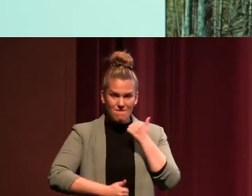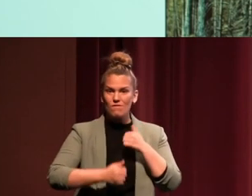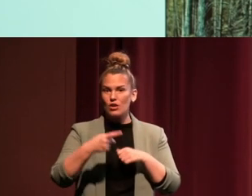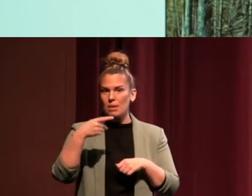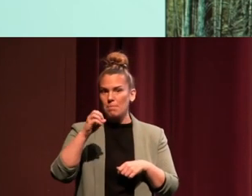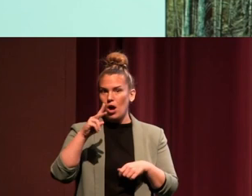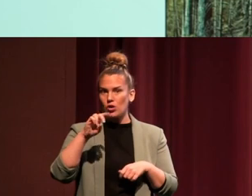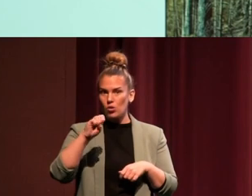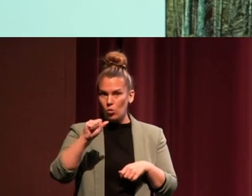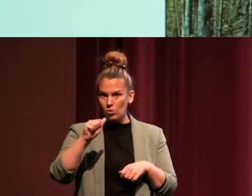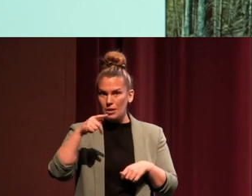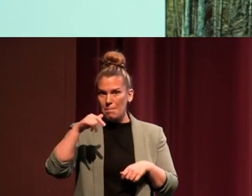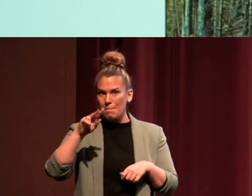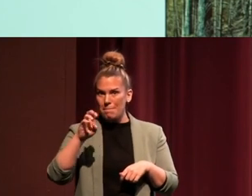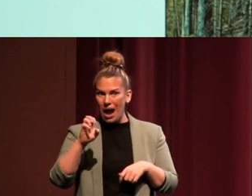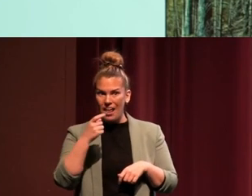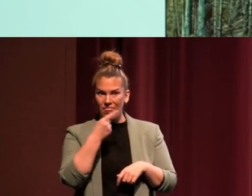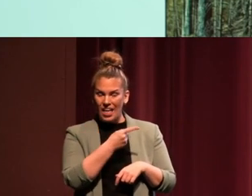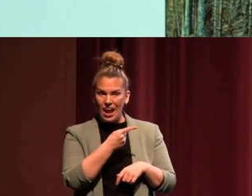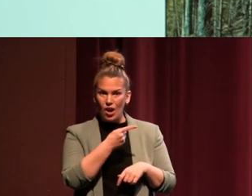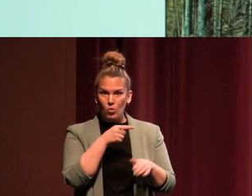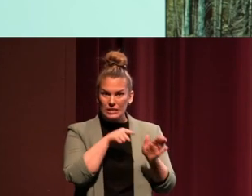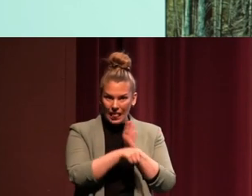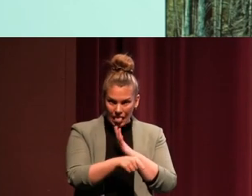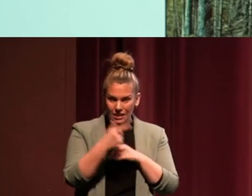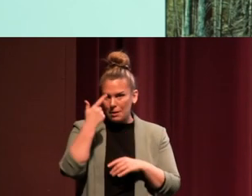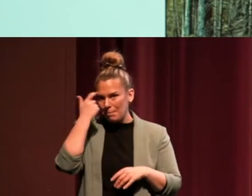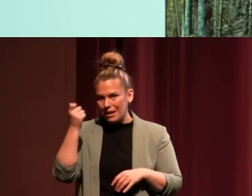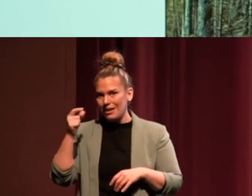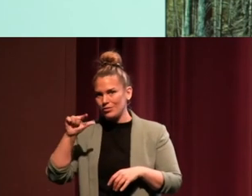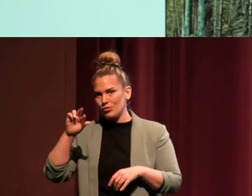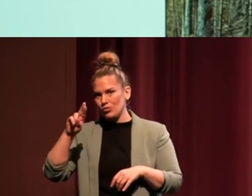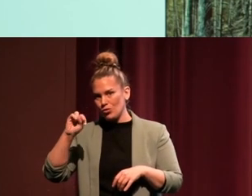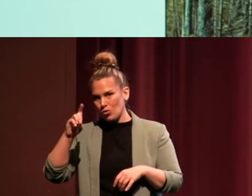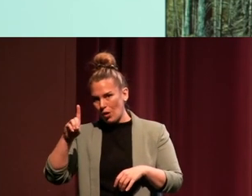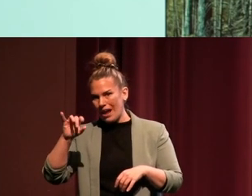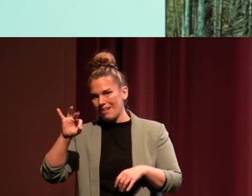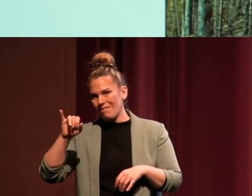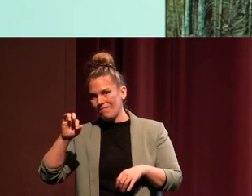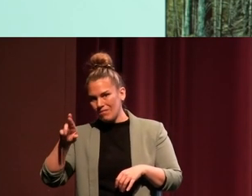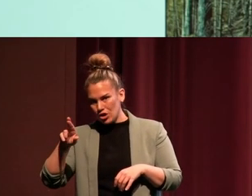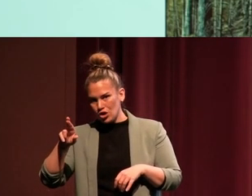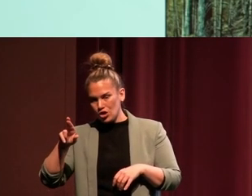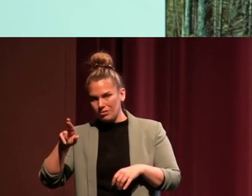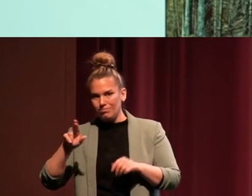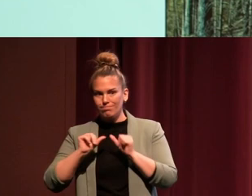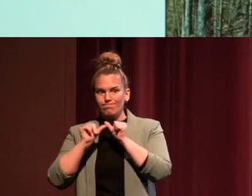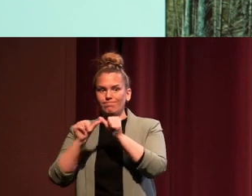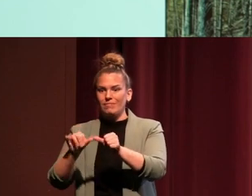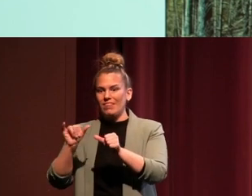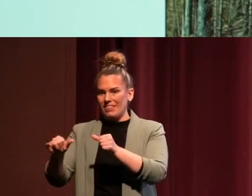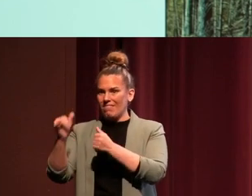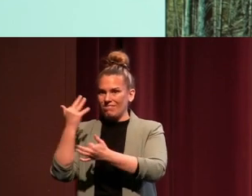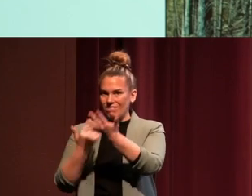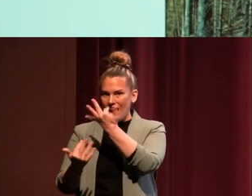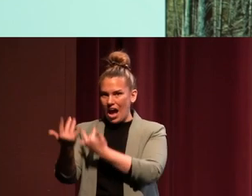because the grand fir served as ladder fuels that carried the fire into the canopy of those old growth pines.